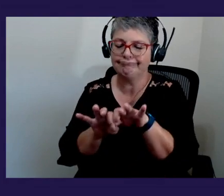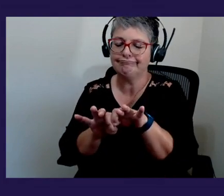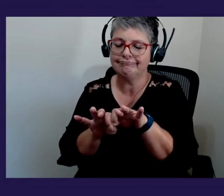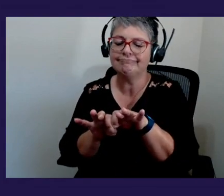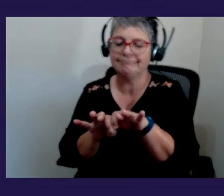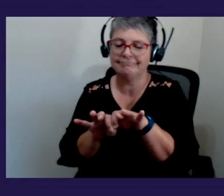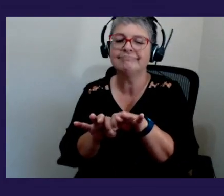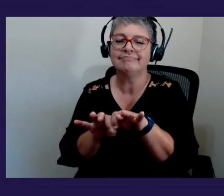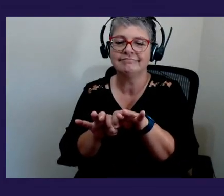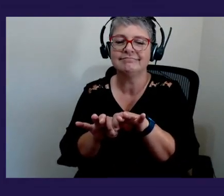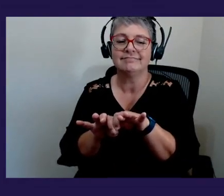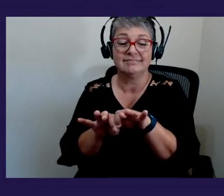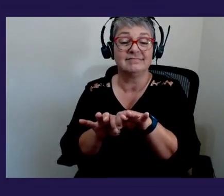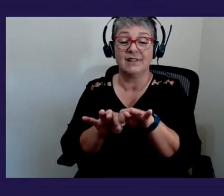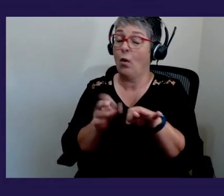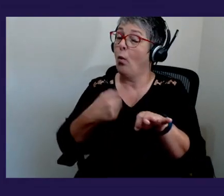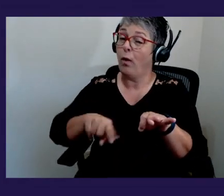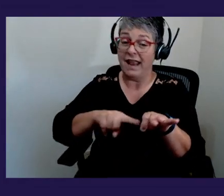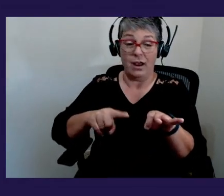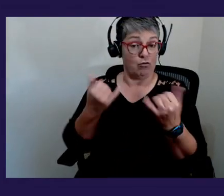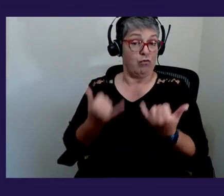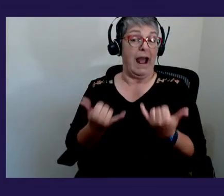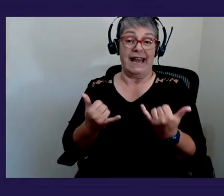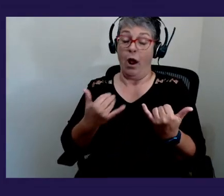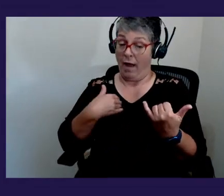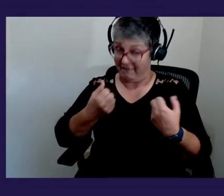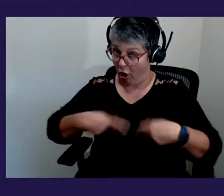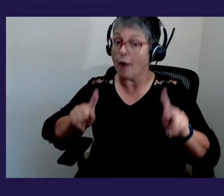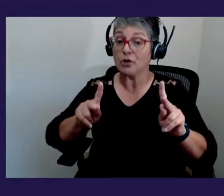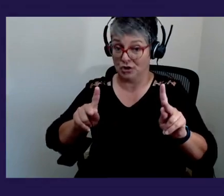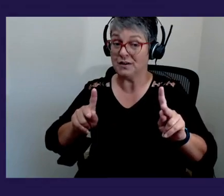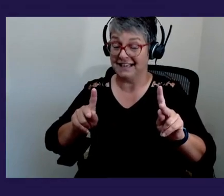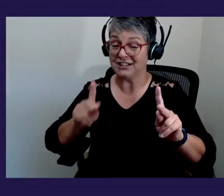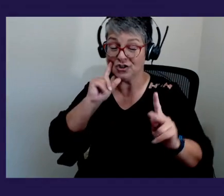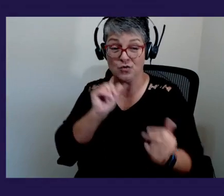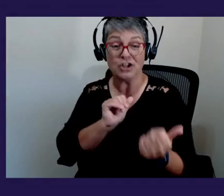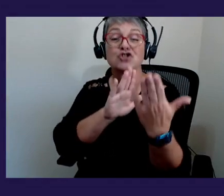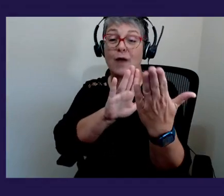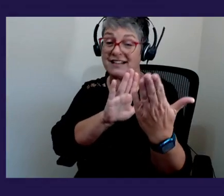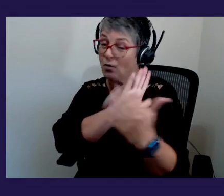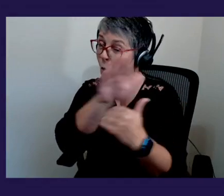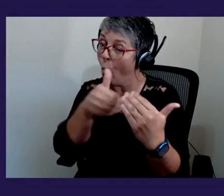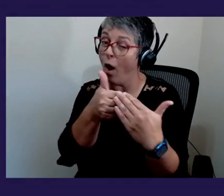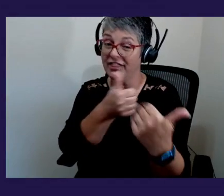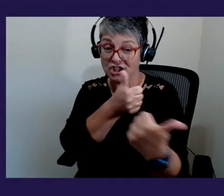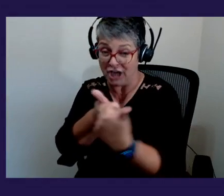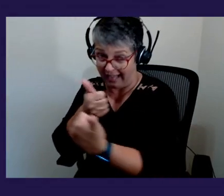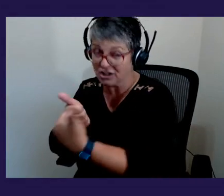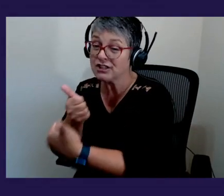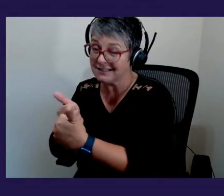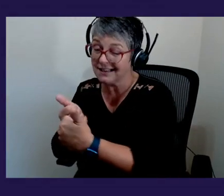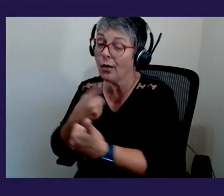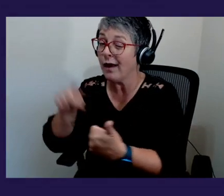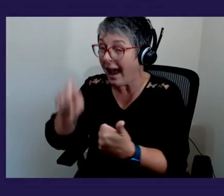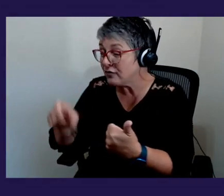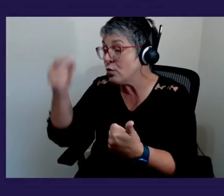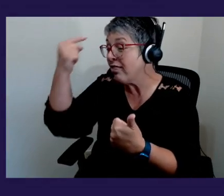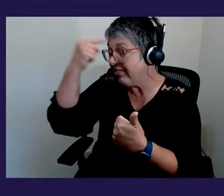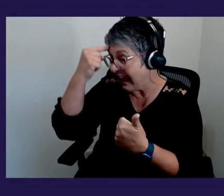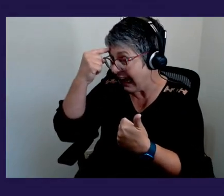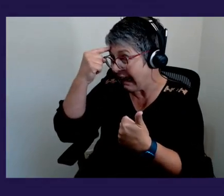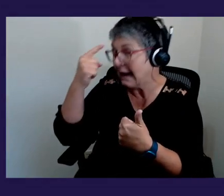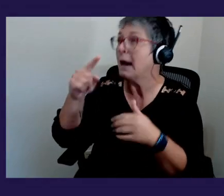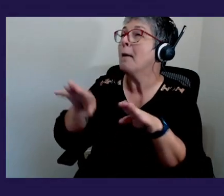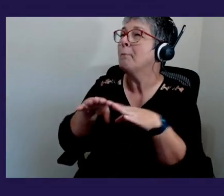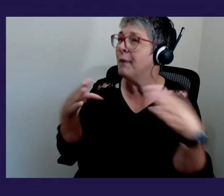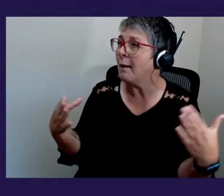and the opportunities we have right now to address them mean that we really need to think hard about what public health training looks